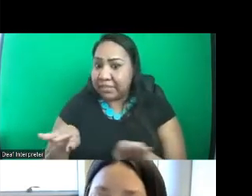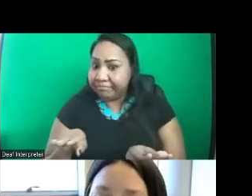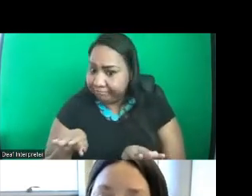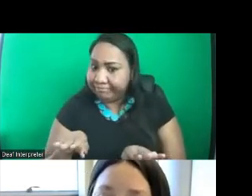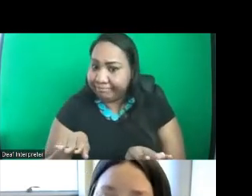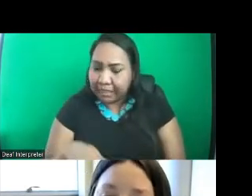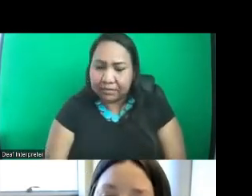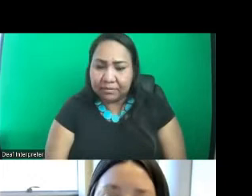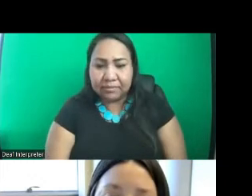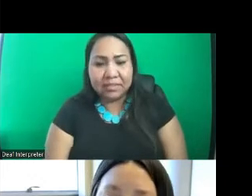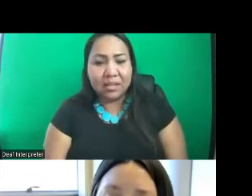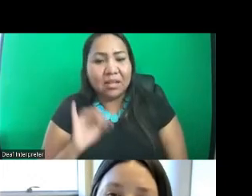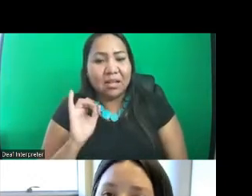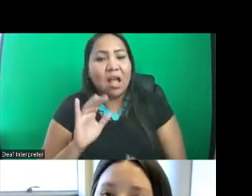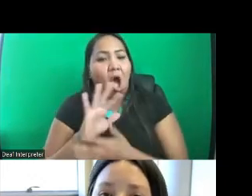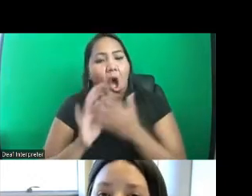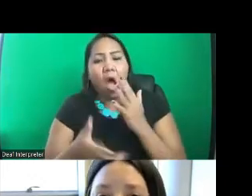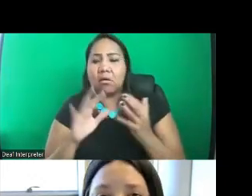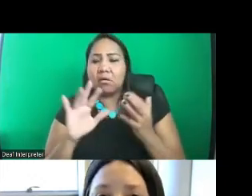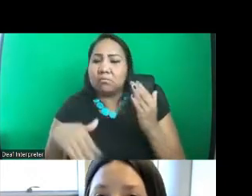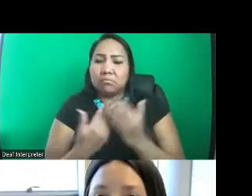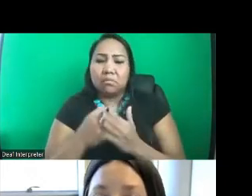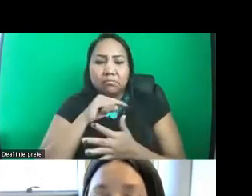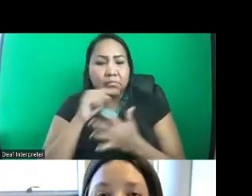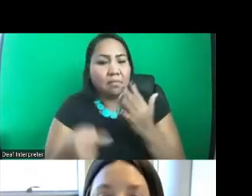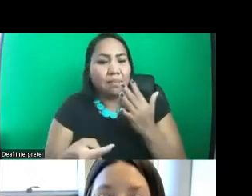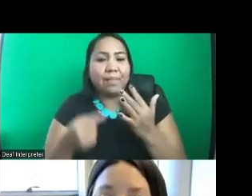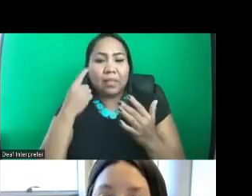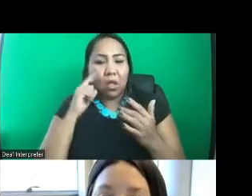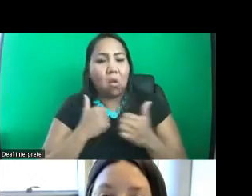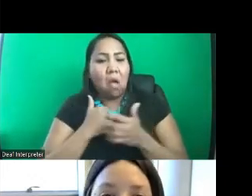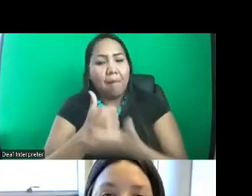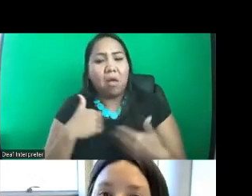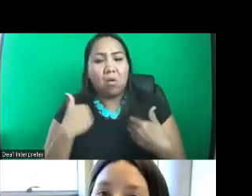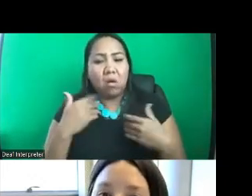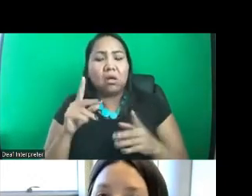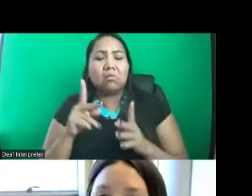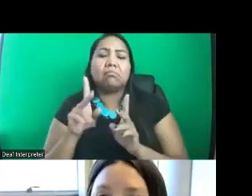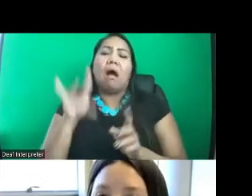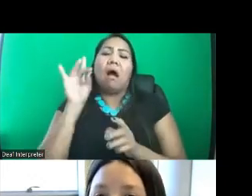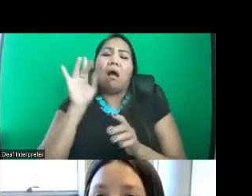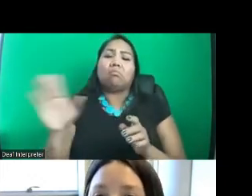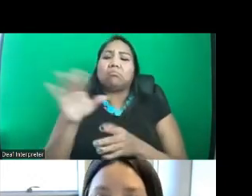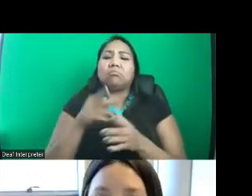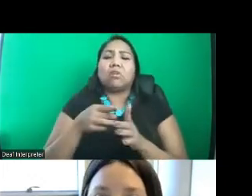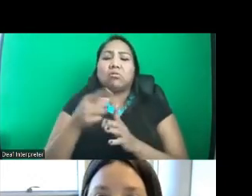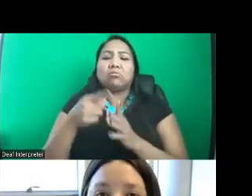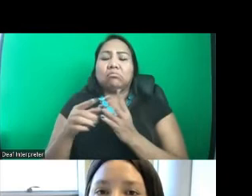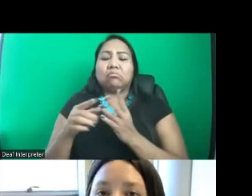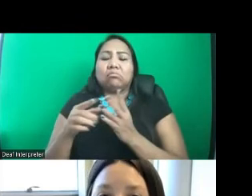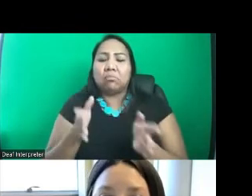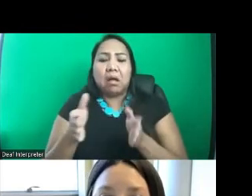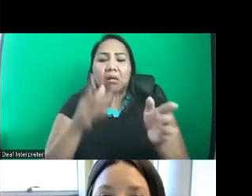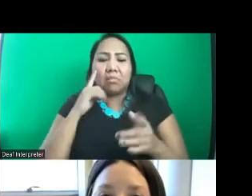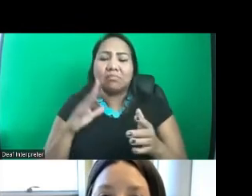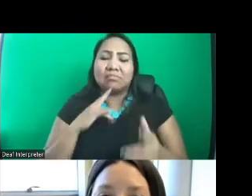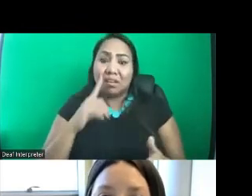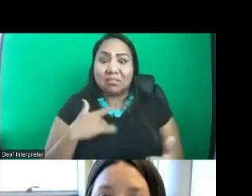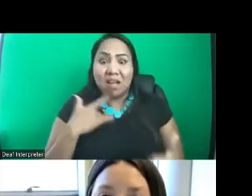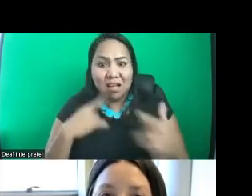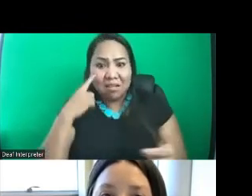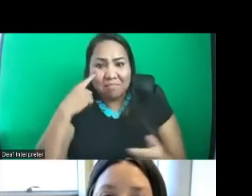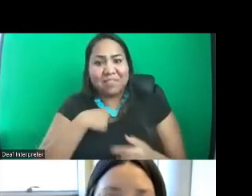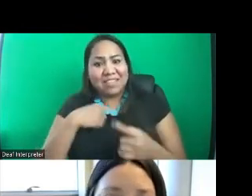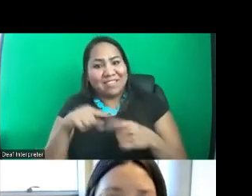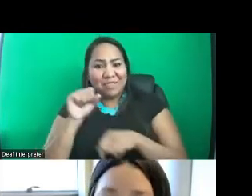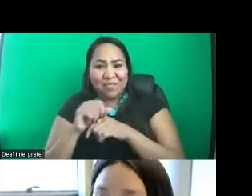that can help youth find a career pathway that works for them. And it's something that I've been really excited to work on for the past few years. With